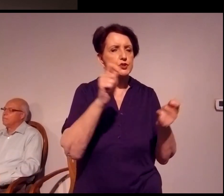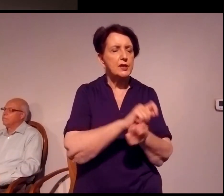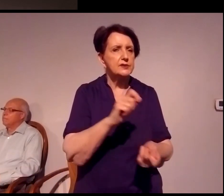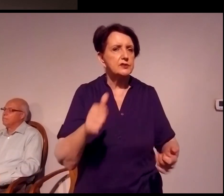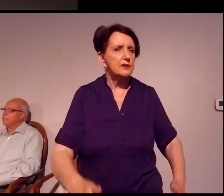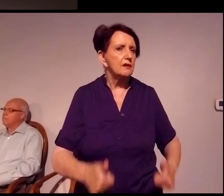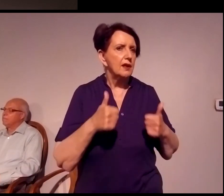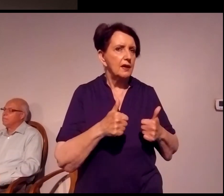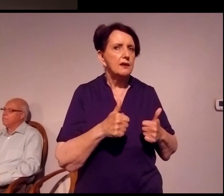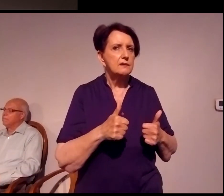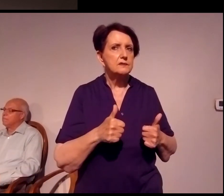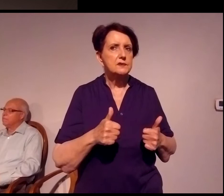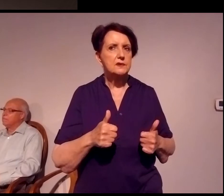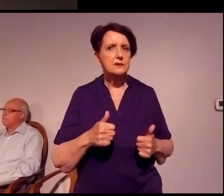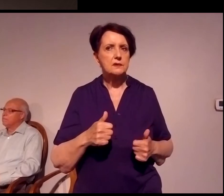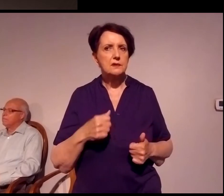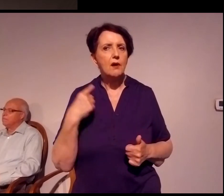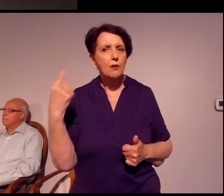being.